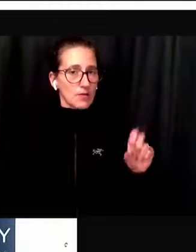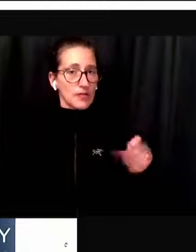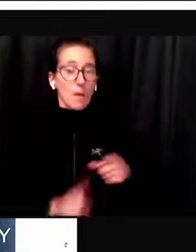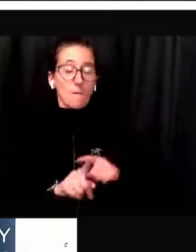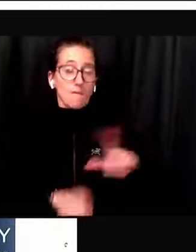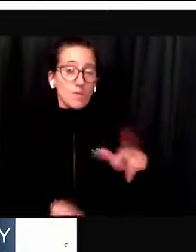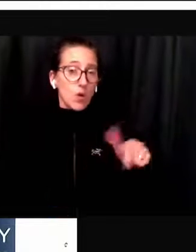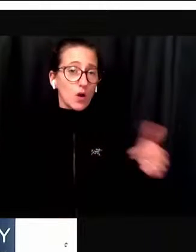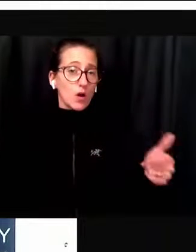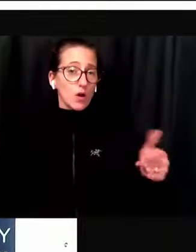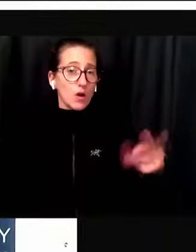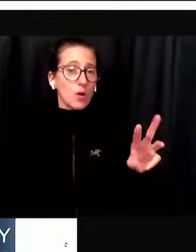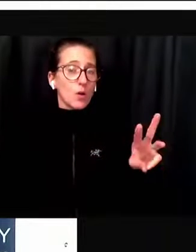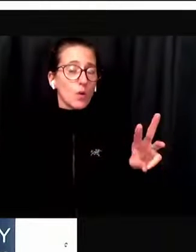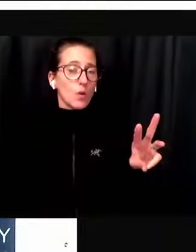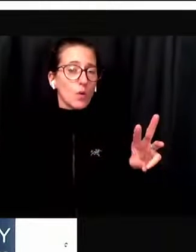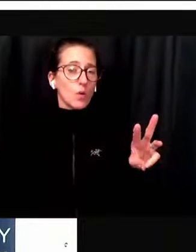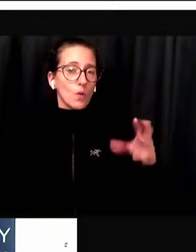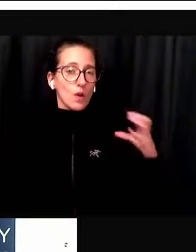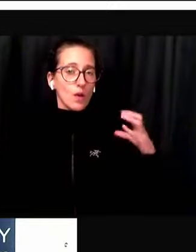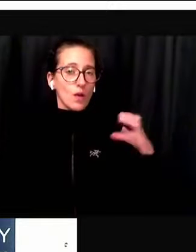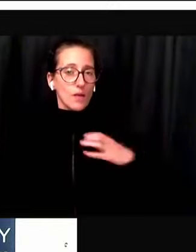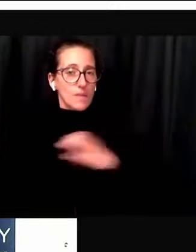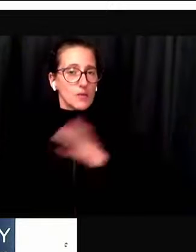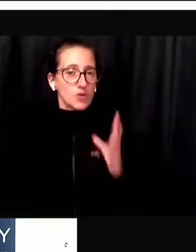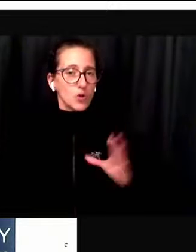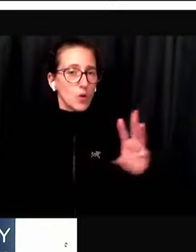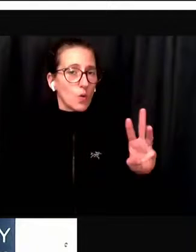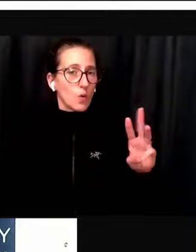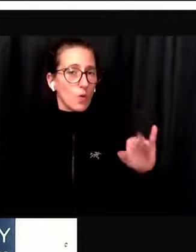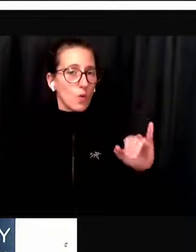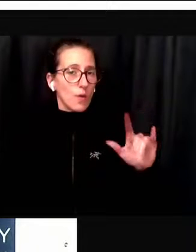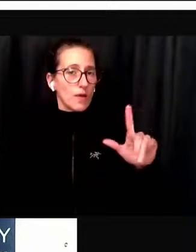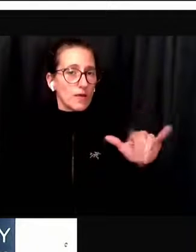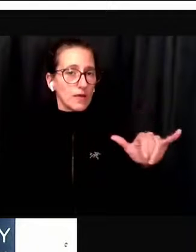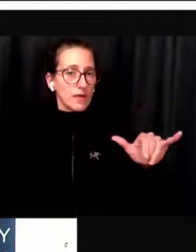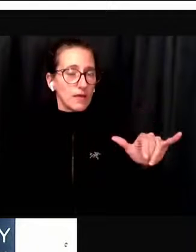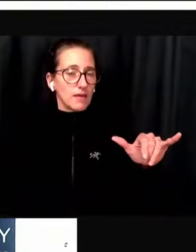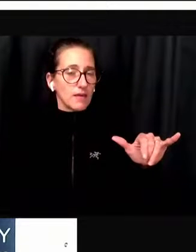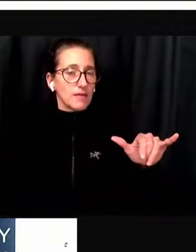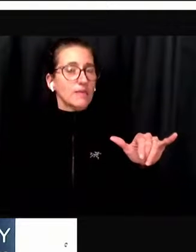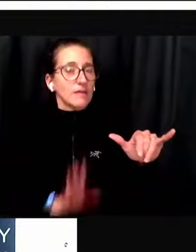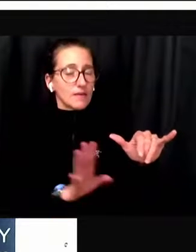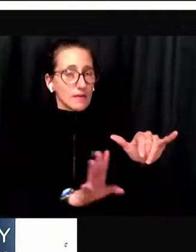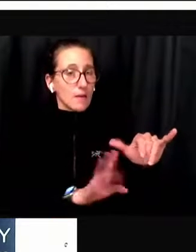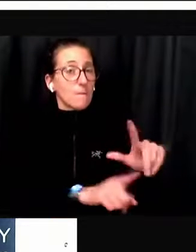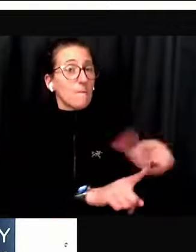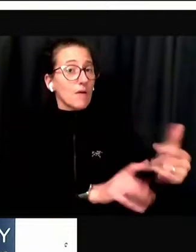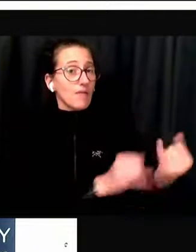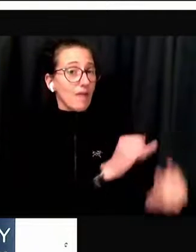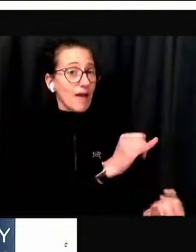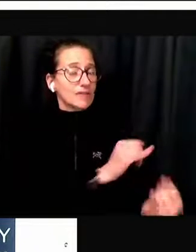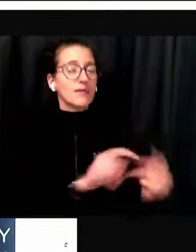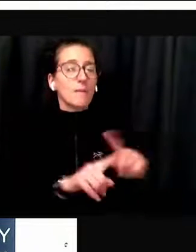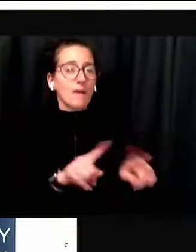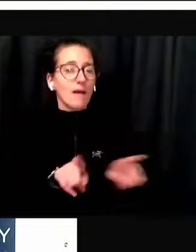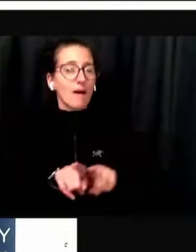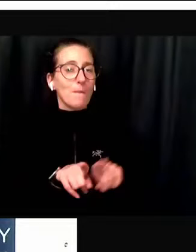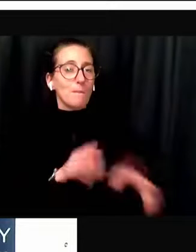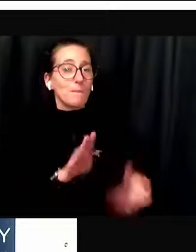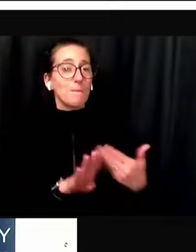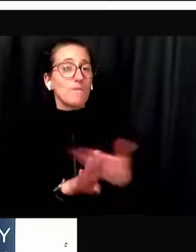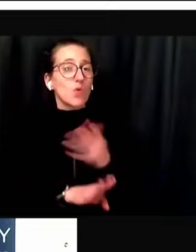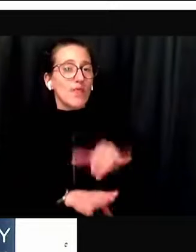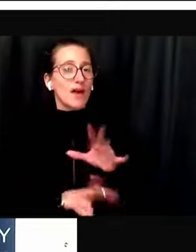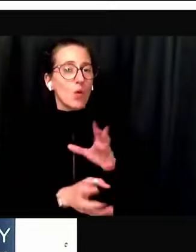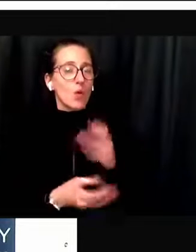would be remiss if I did not let my District 2 Commissioner have her comments shared with the group, which is, please thank